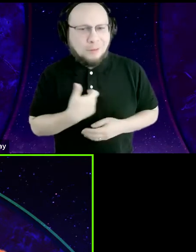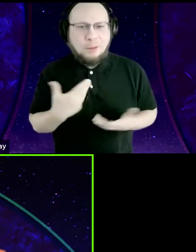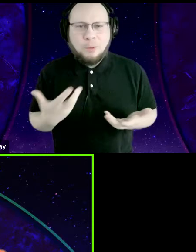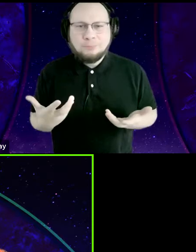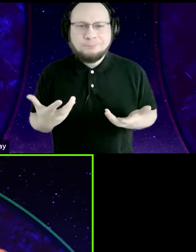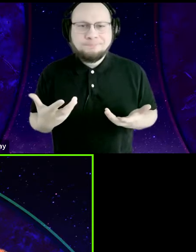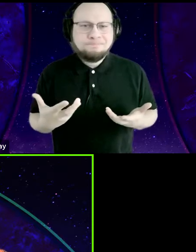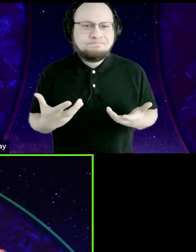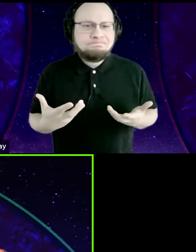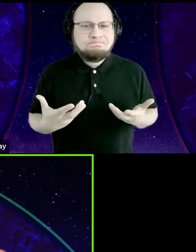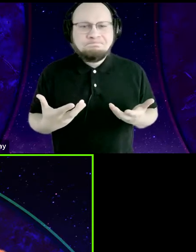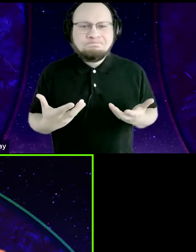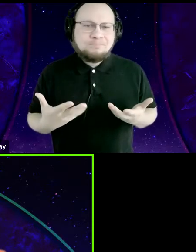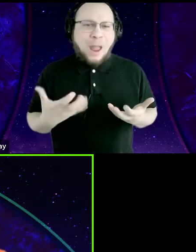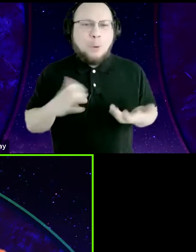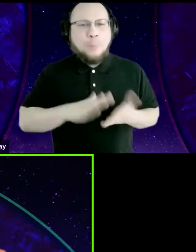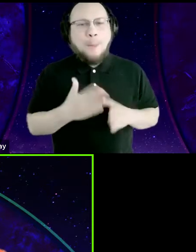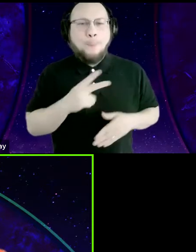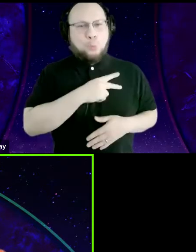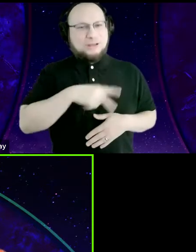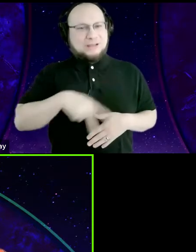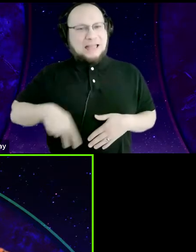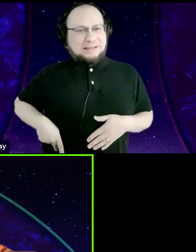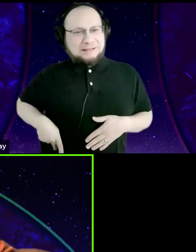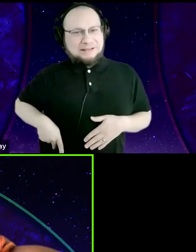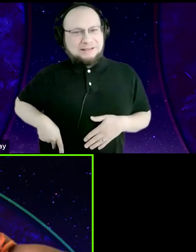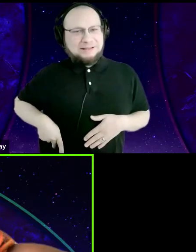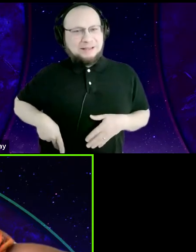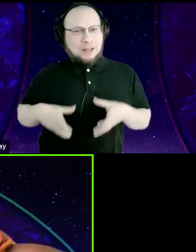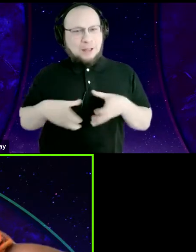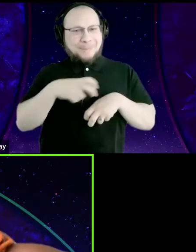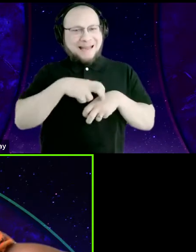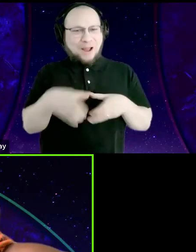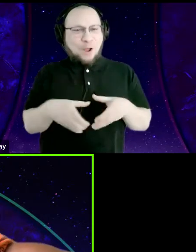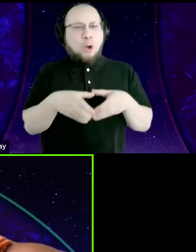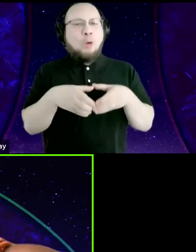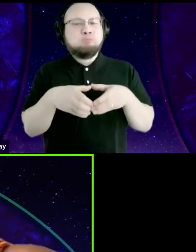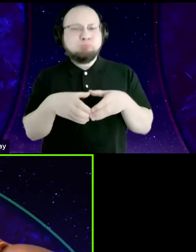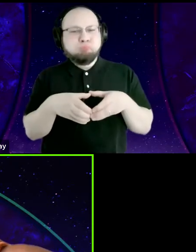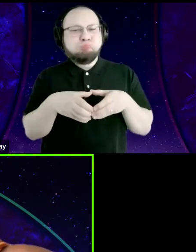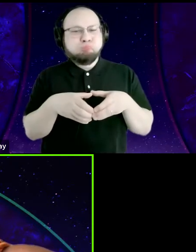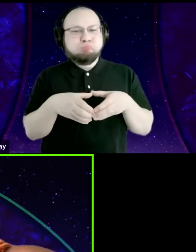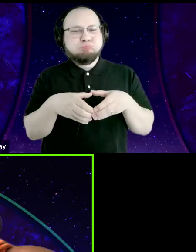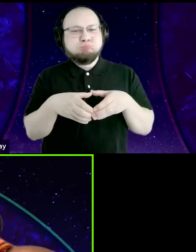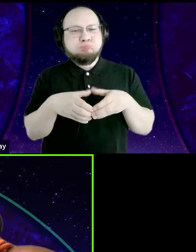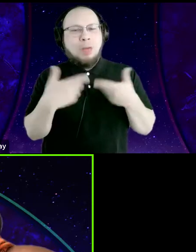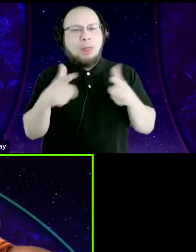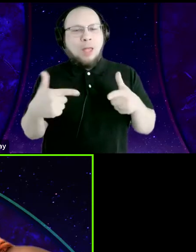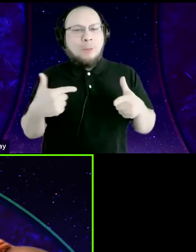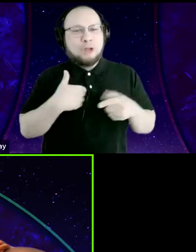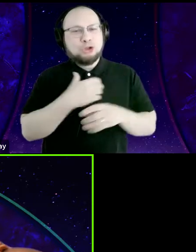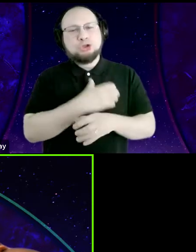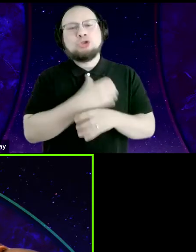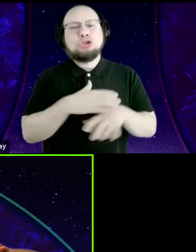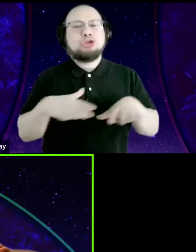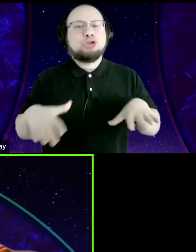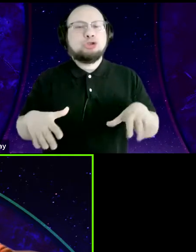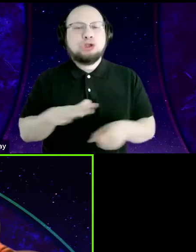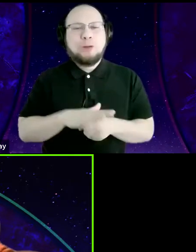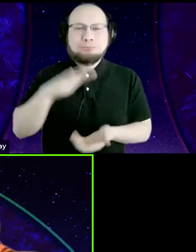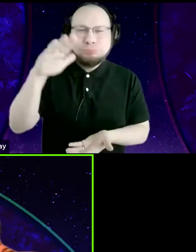be the princess version of a potato. Like, just let me not